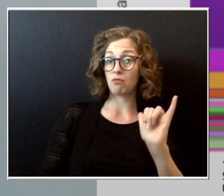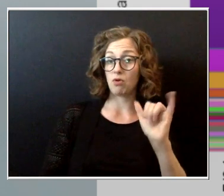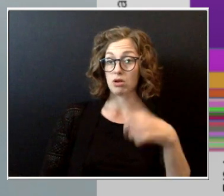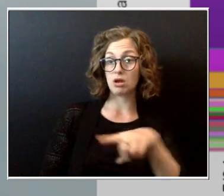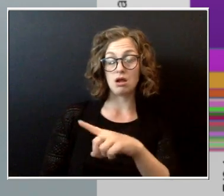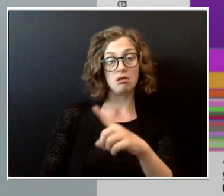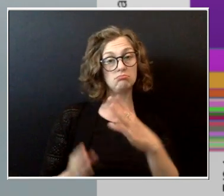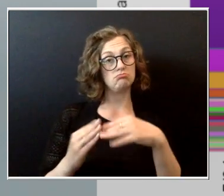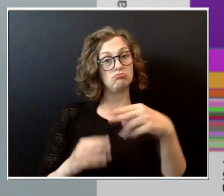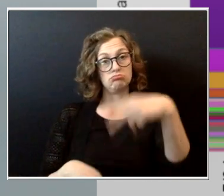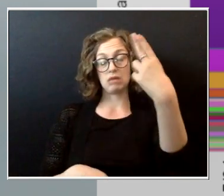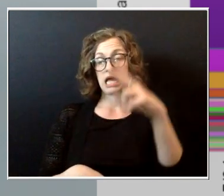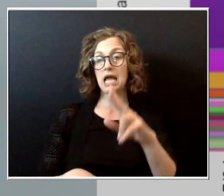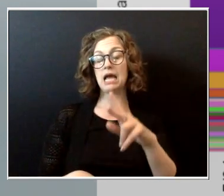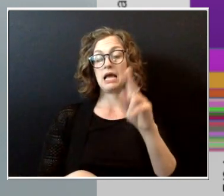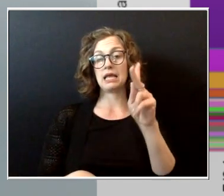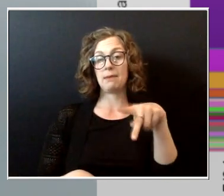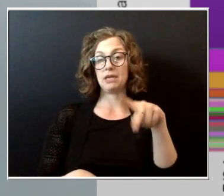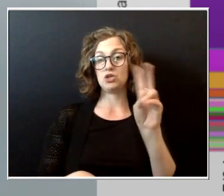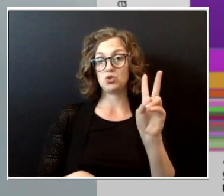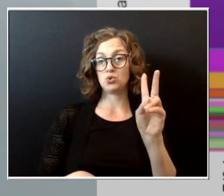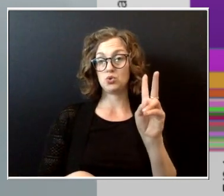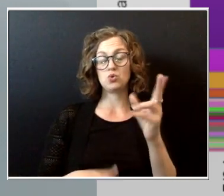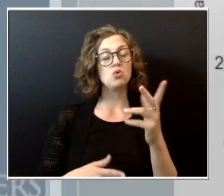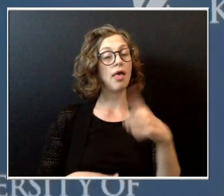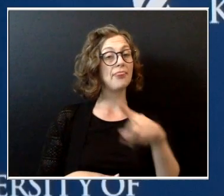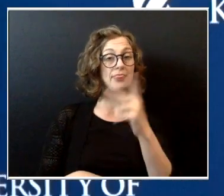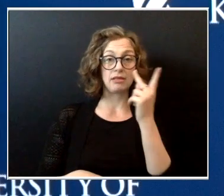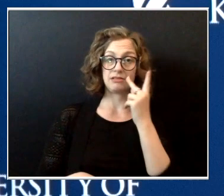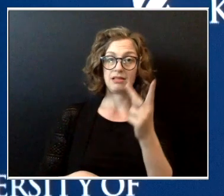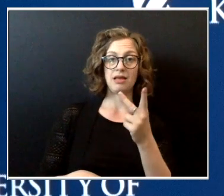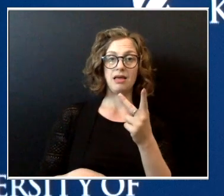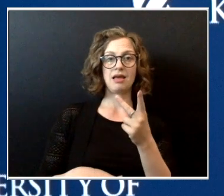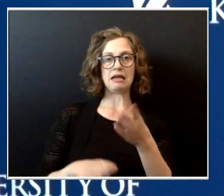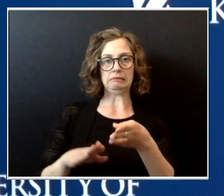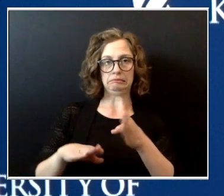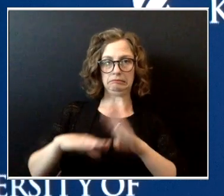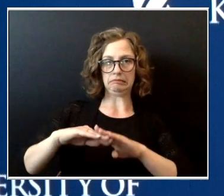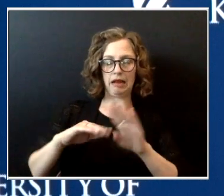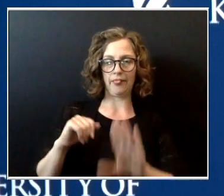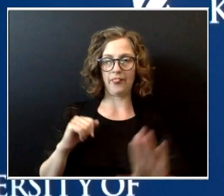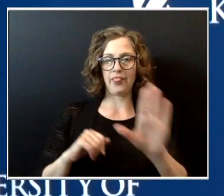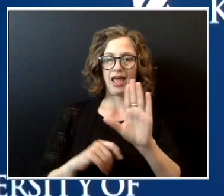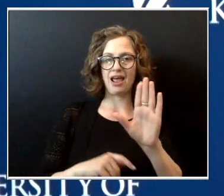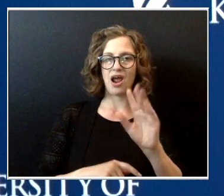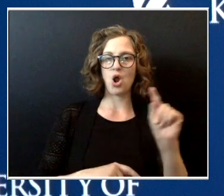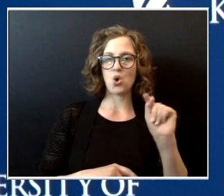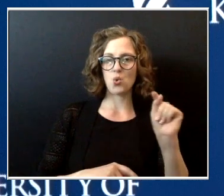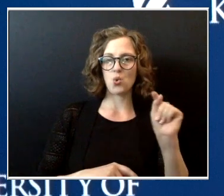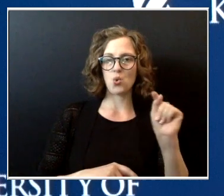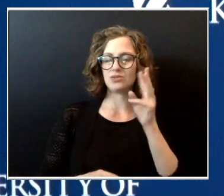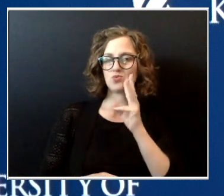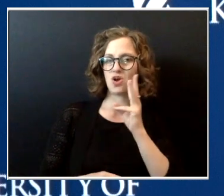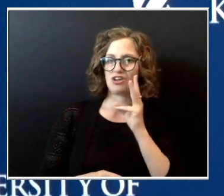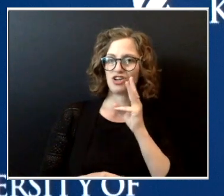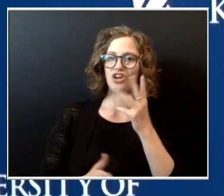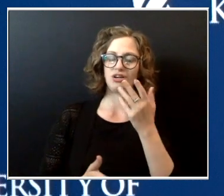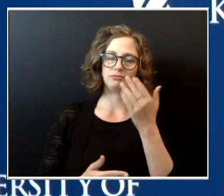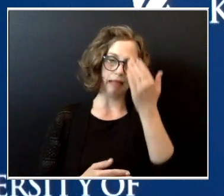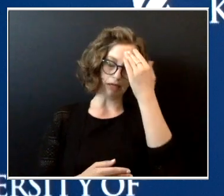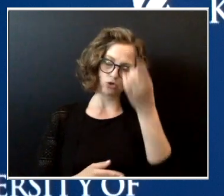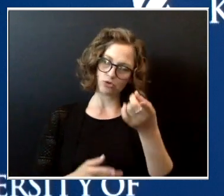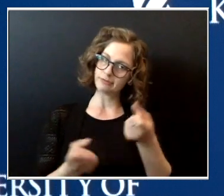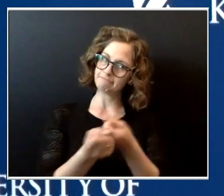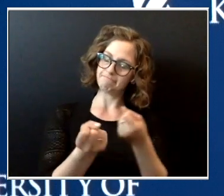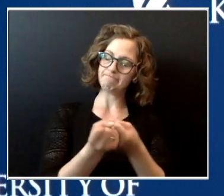what California is seeing is that increase in their wastewater, and Steve, I know you've been a big proponent of monitoring wastewater as well. So, you know,